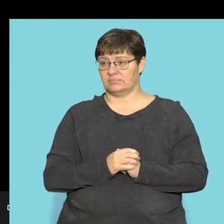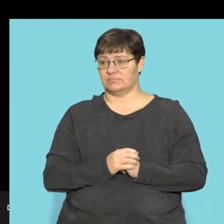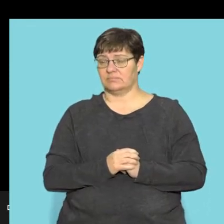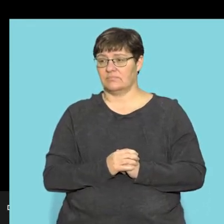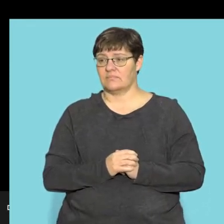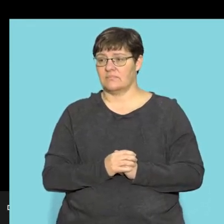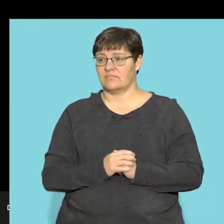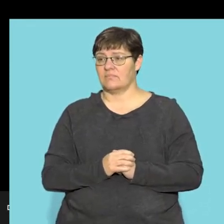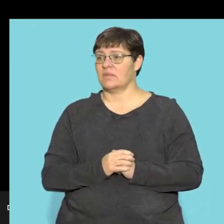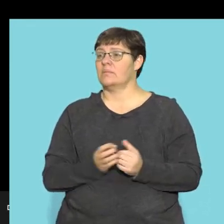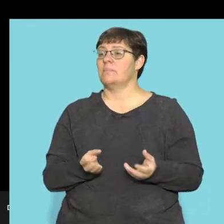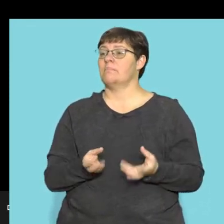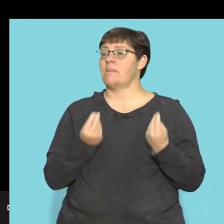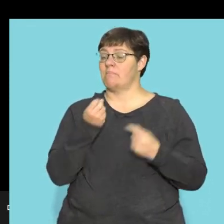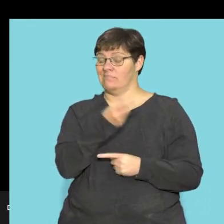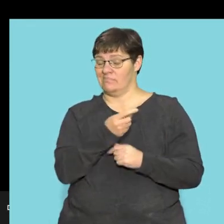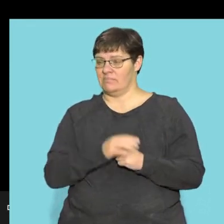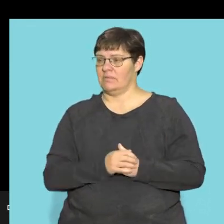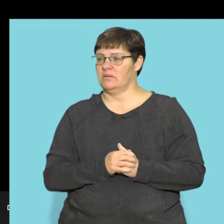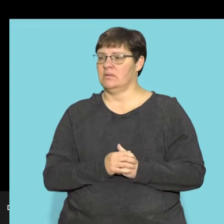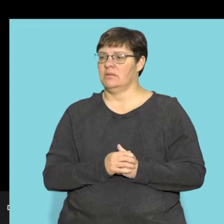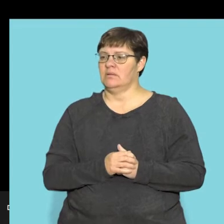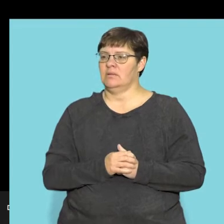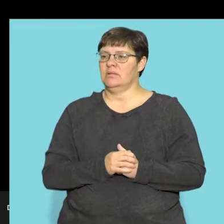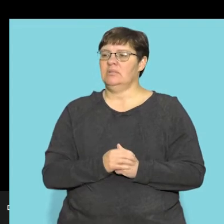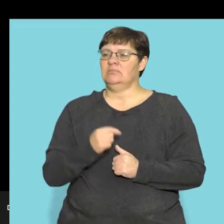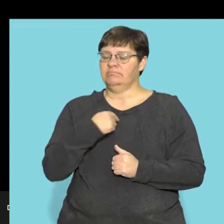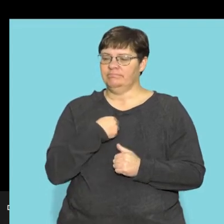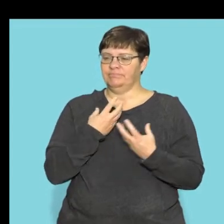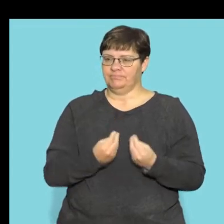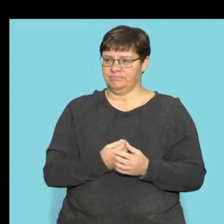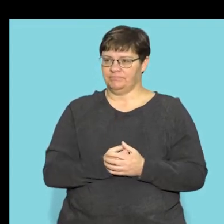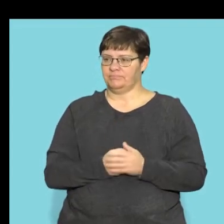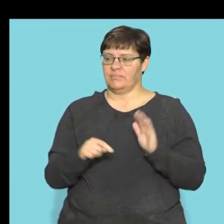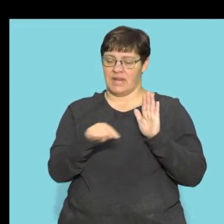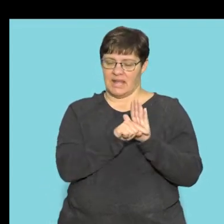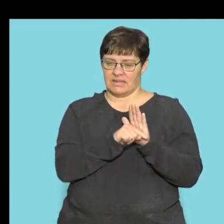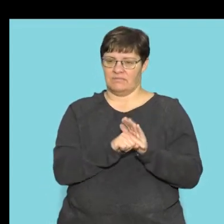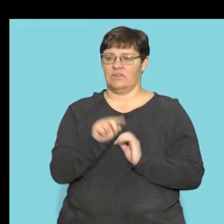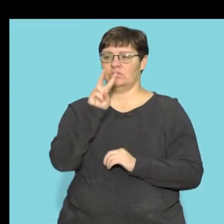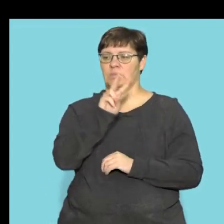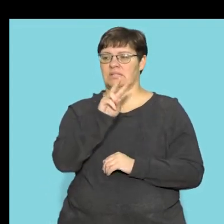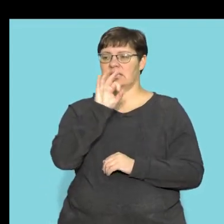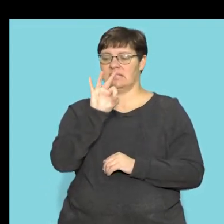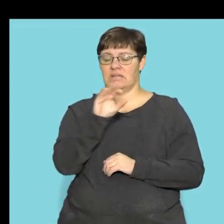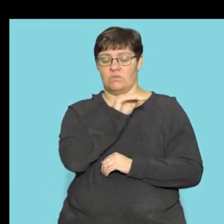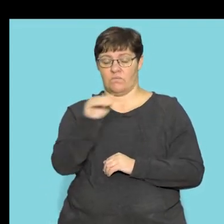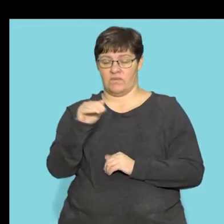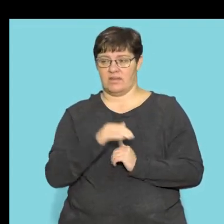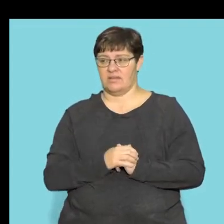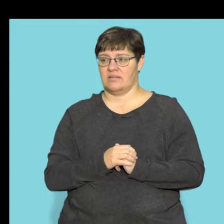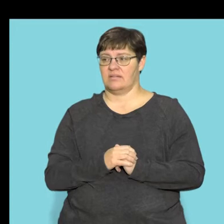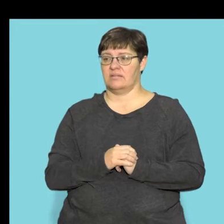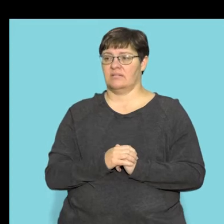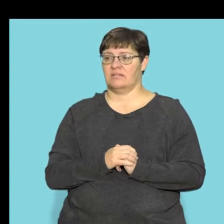1 from this, which will give me that. So now it means I actually have negative 23